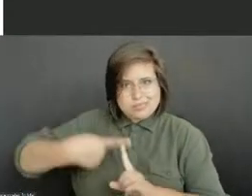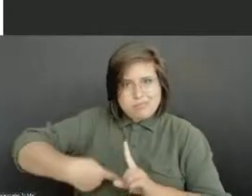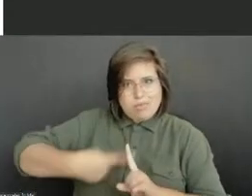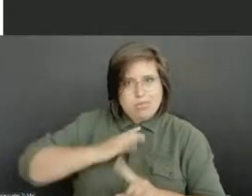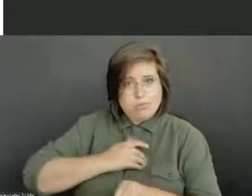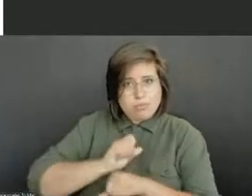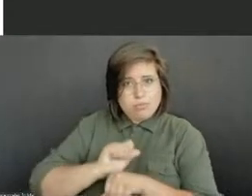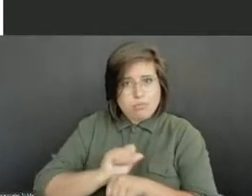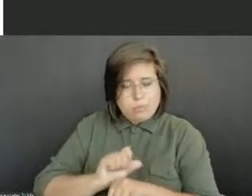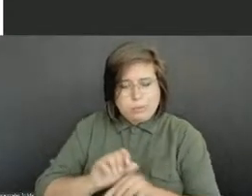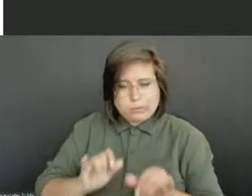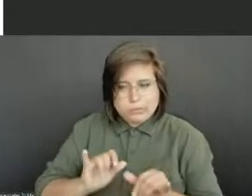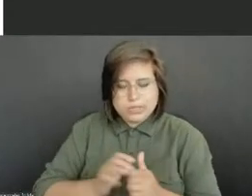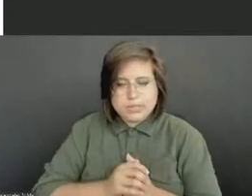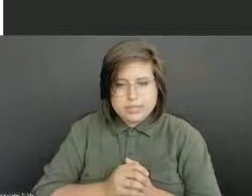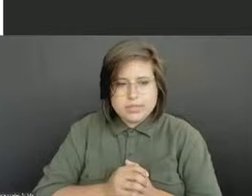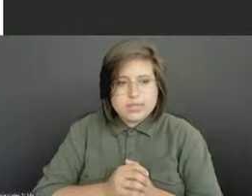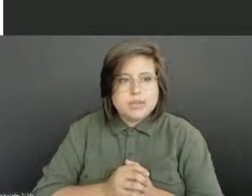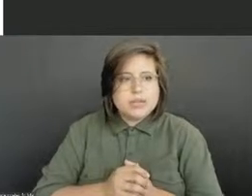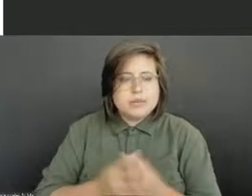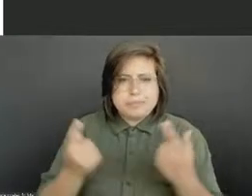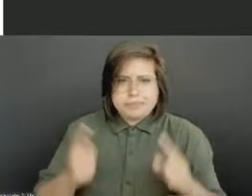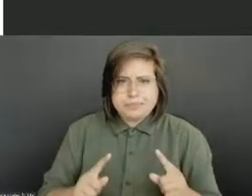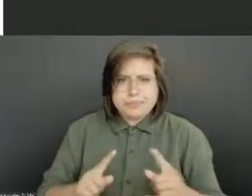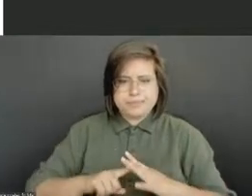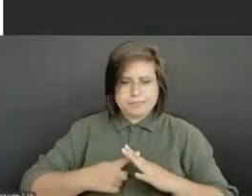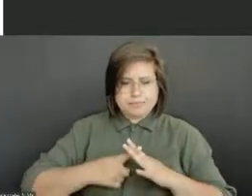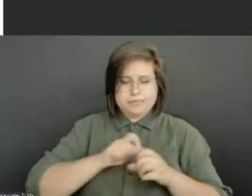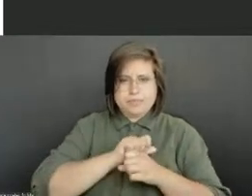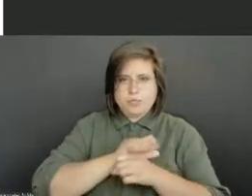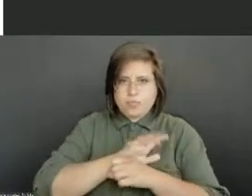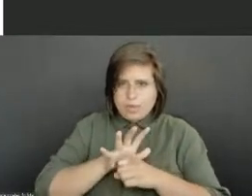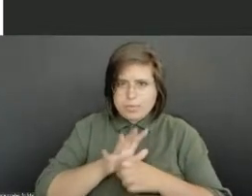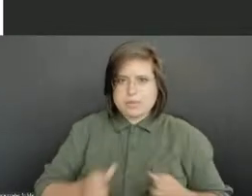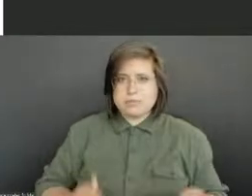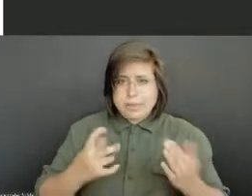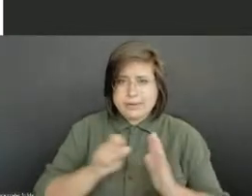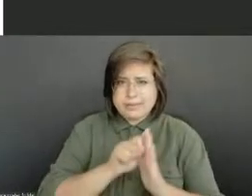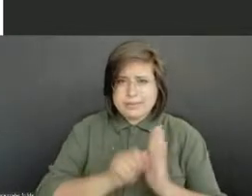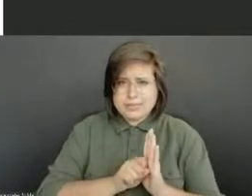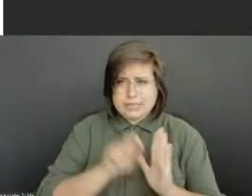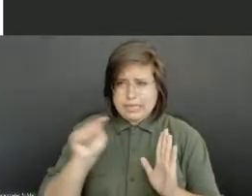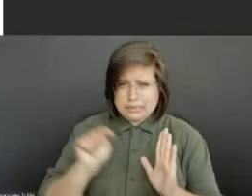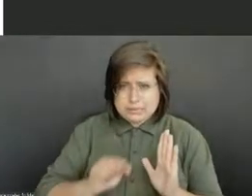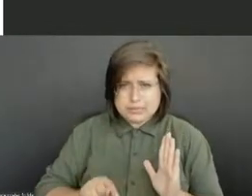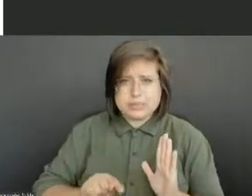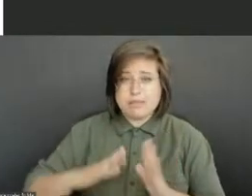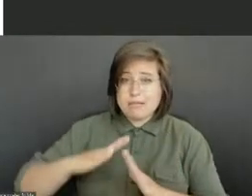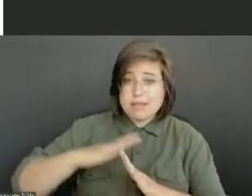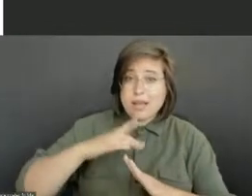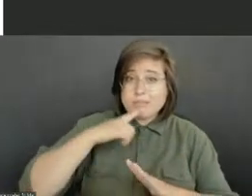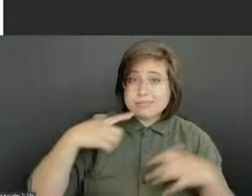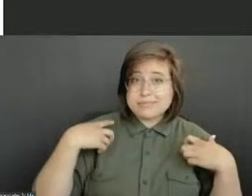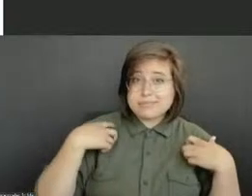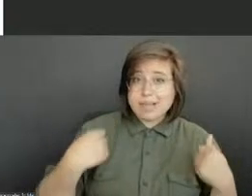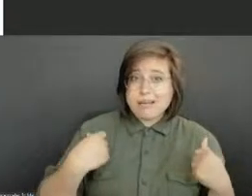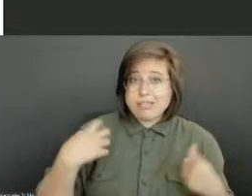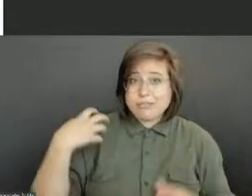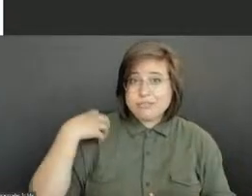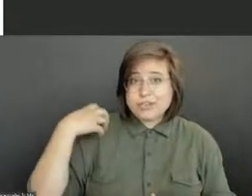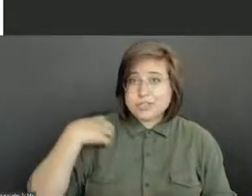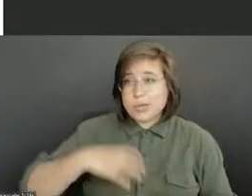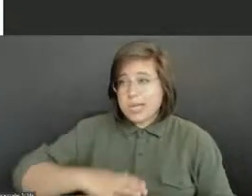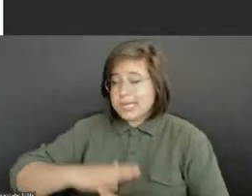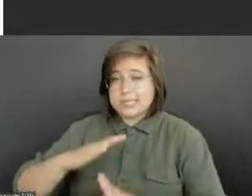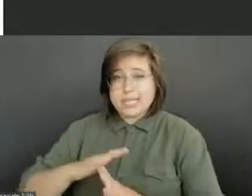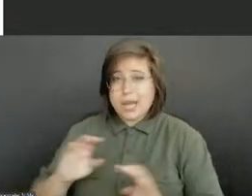that in many states at the beginning of this pandemic, the top public health official and the top emergency response official